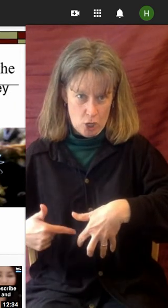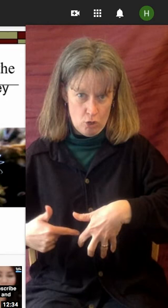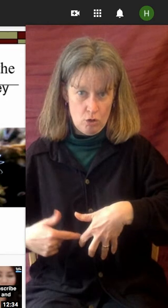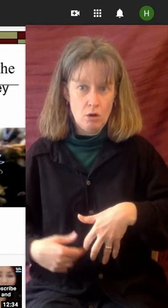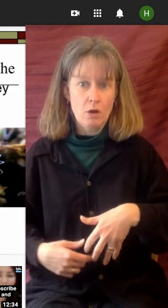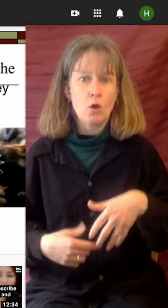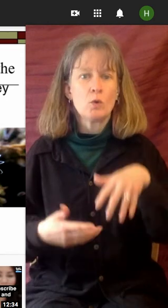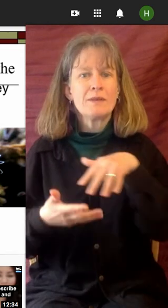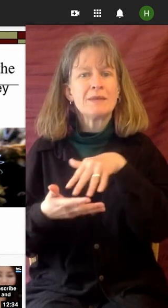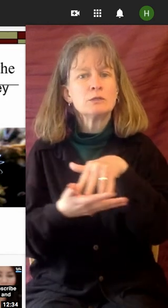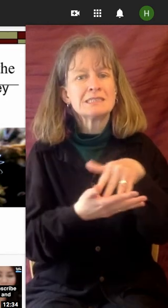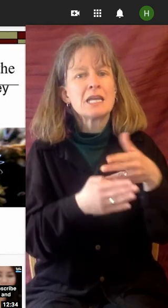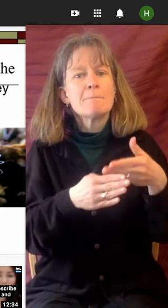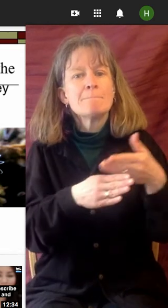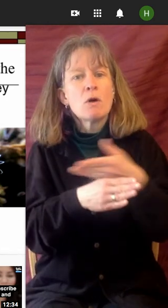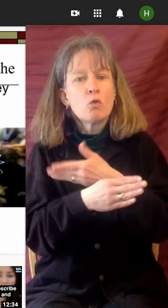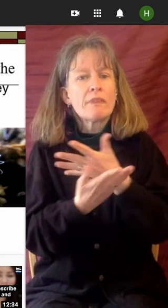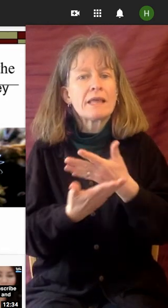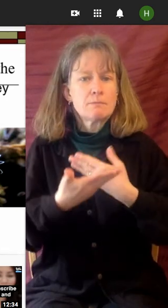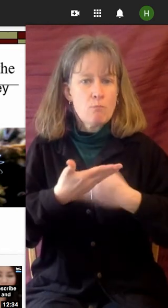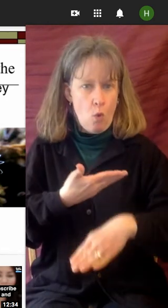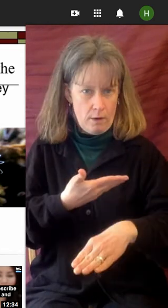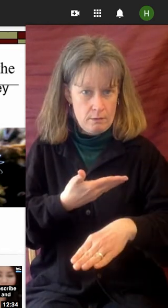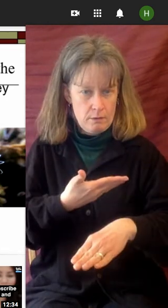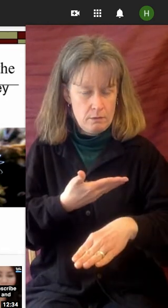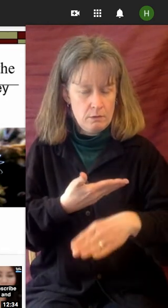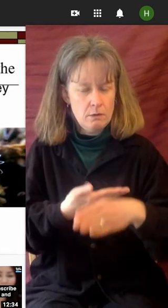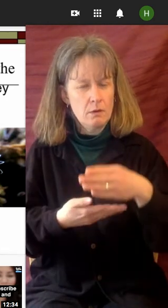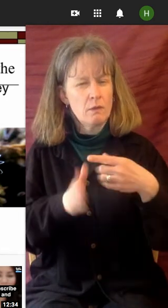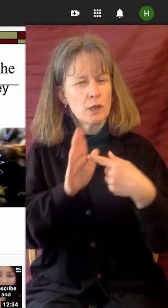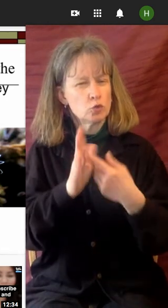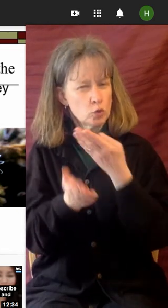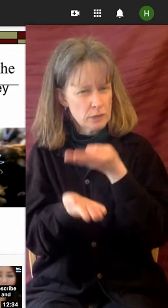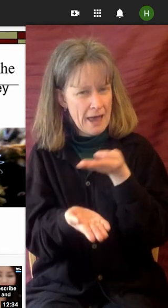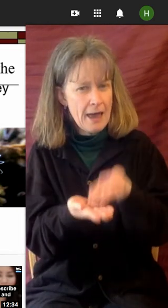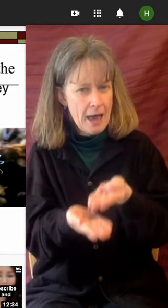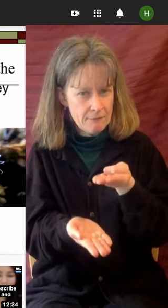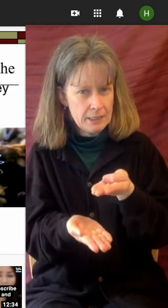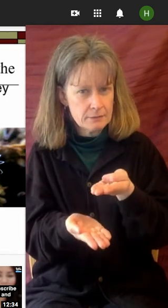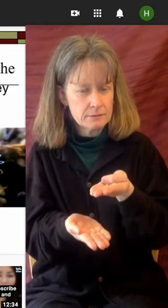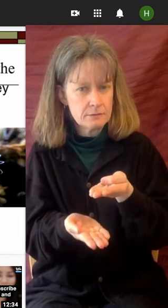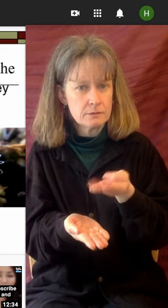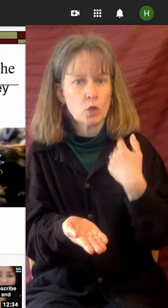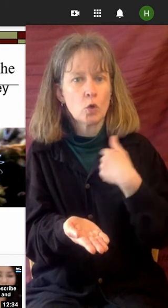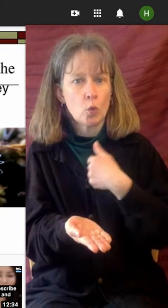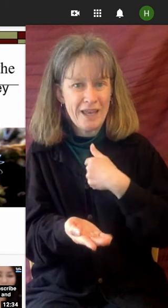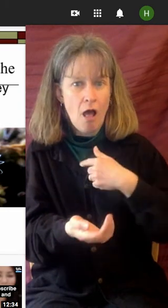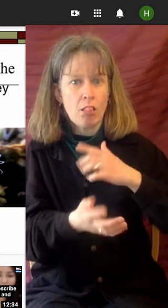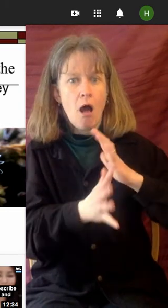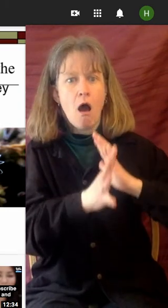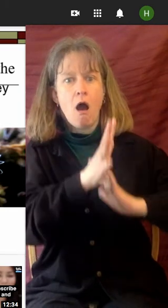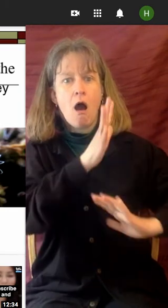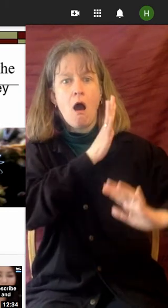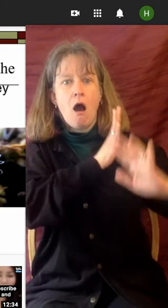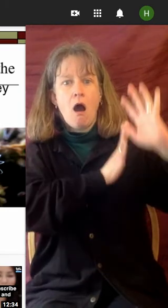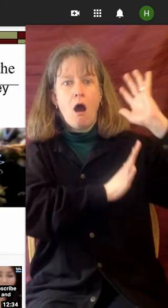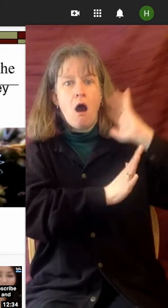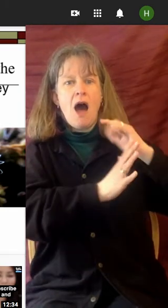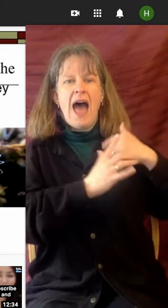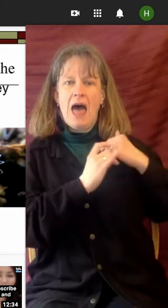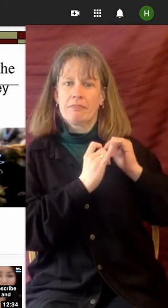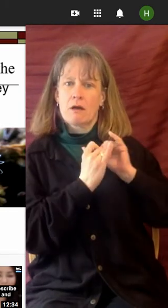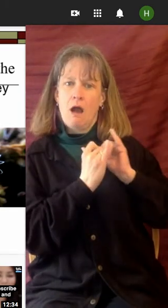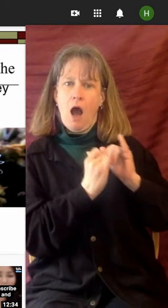born. And shows evidence that we came from a common ancestor. This